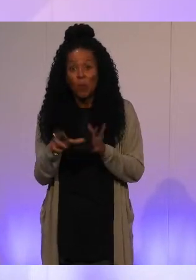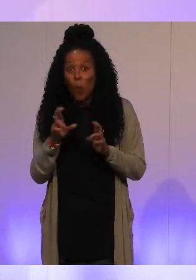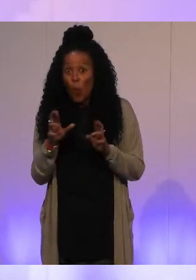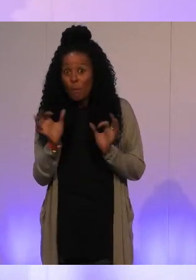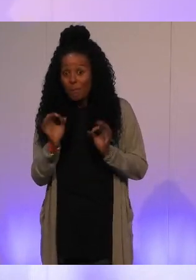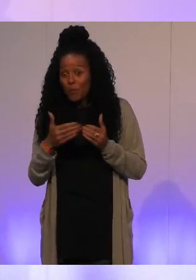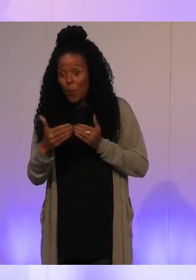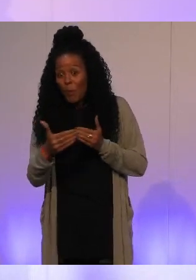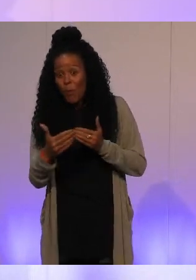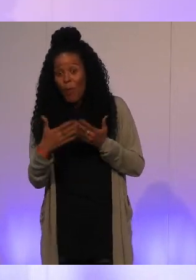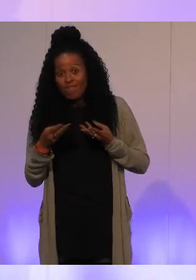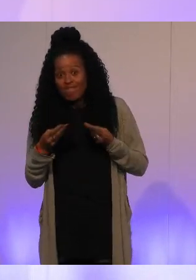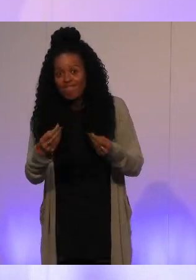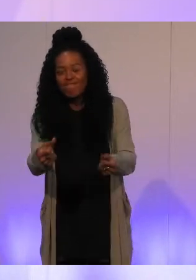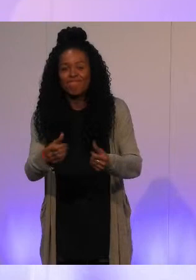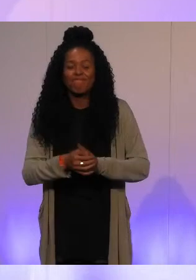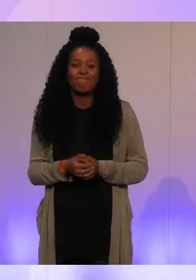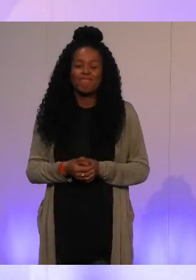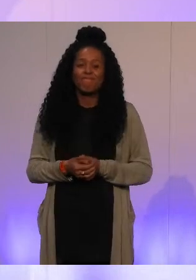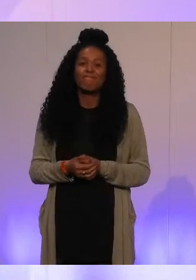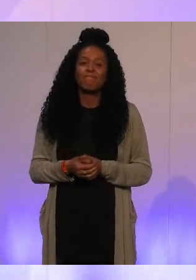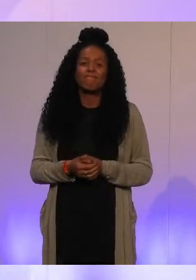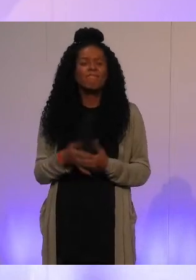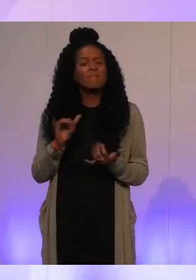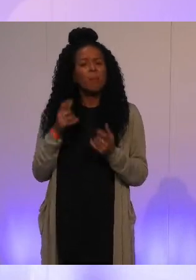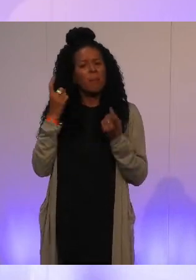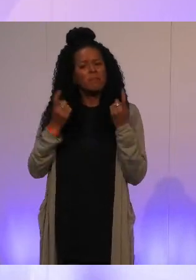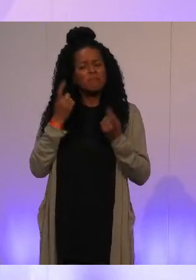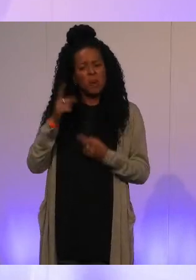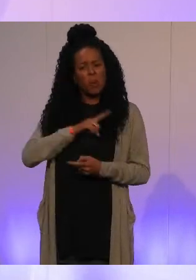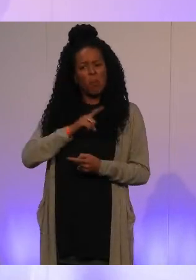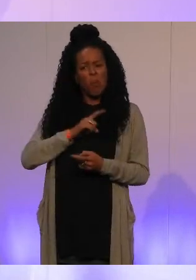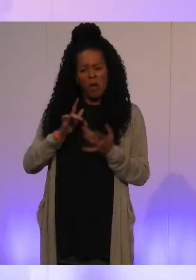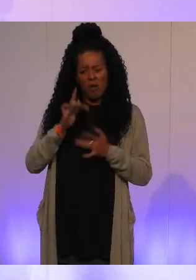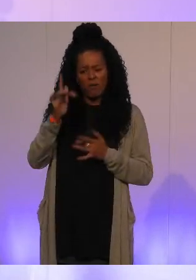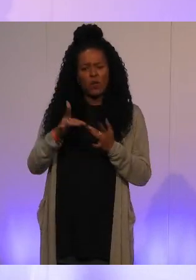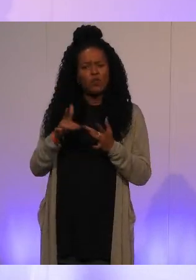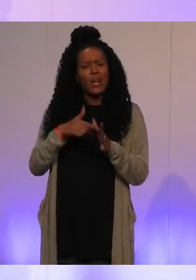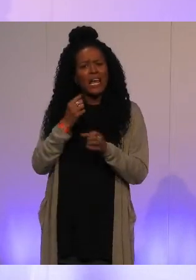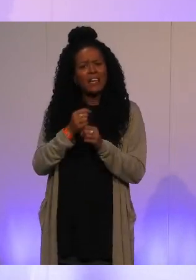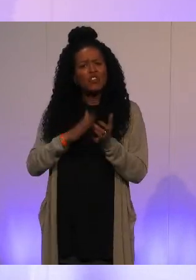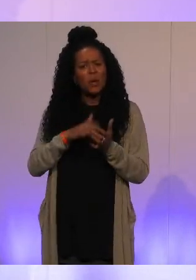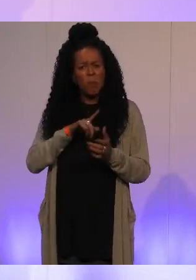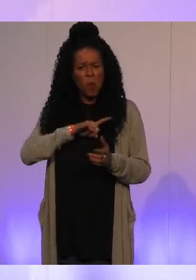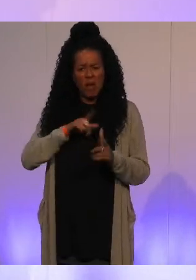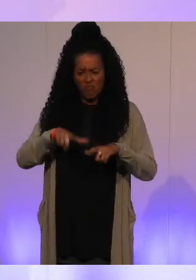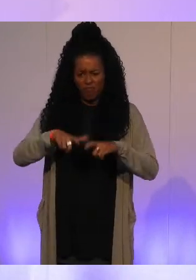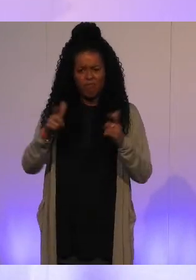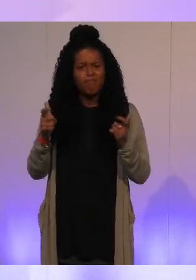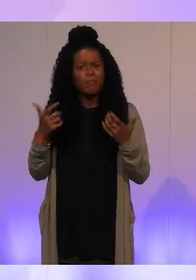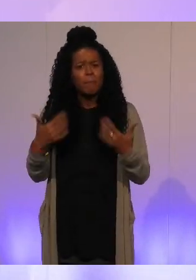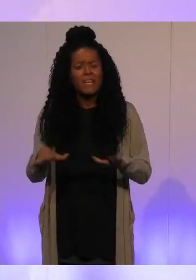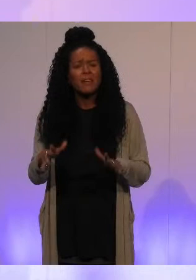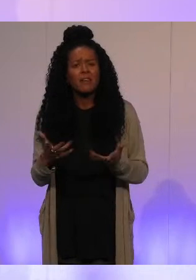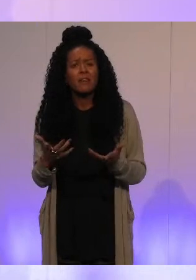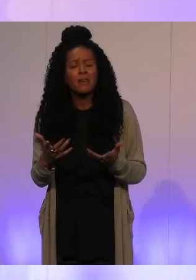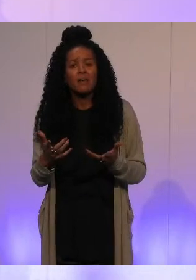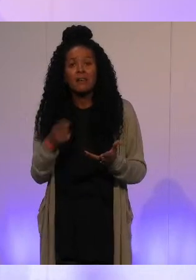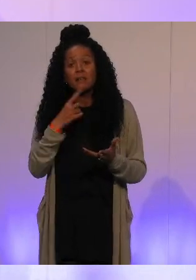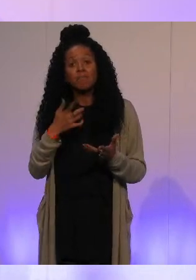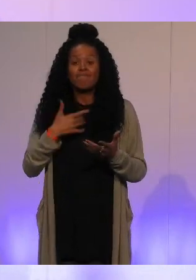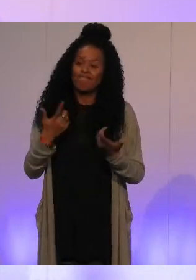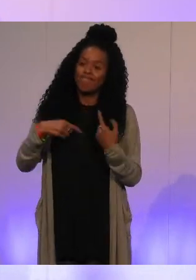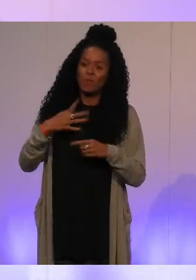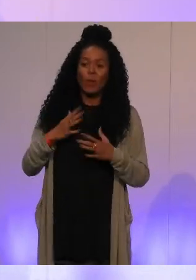more. And you may be wondering why we're having a second virtual AGM when restrictions have been lifted, but as a